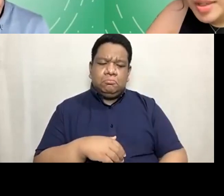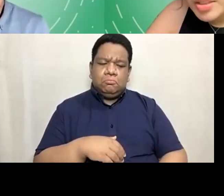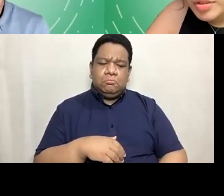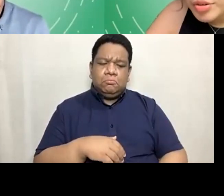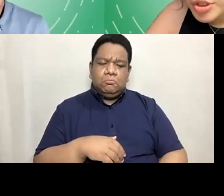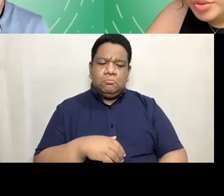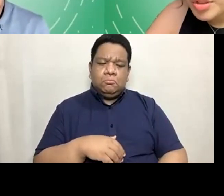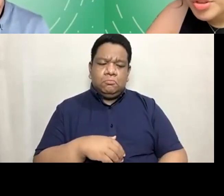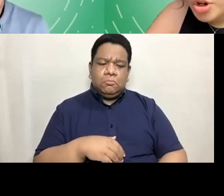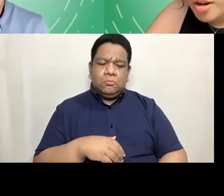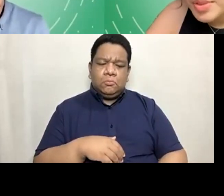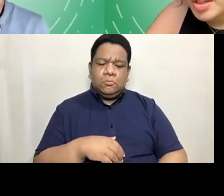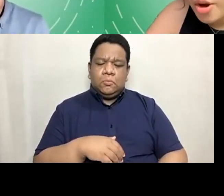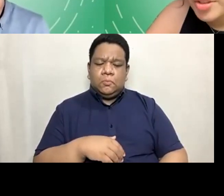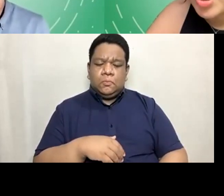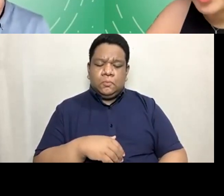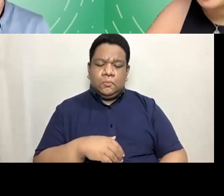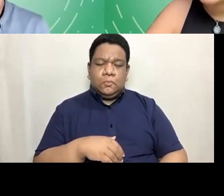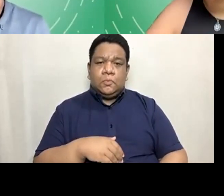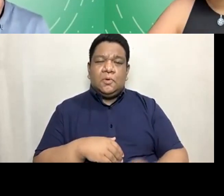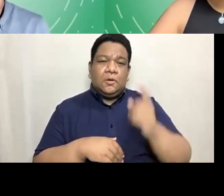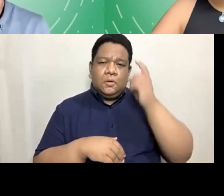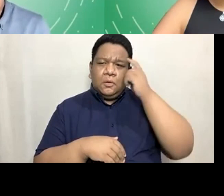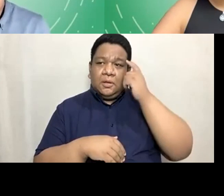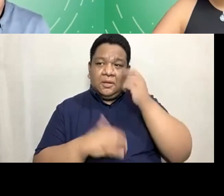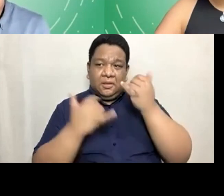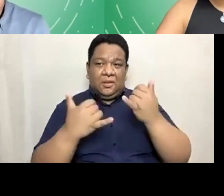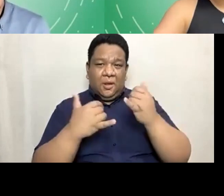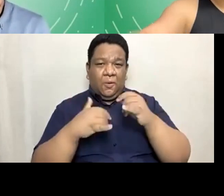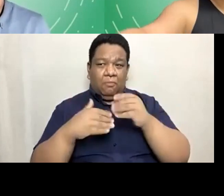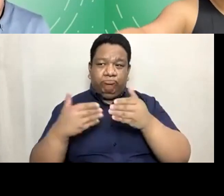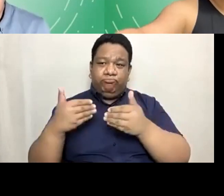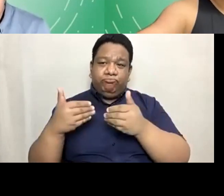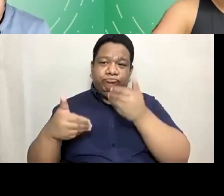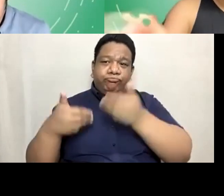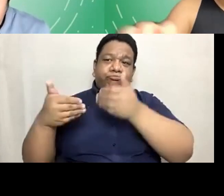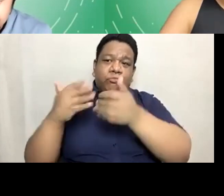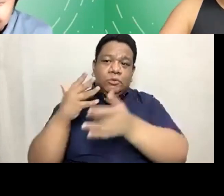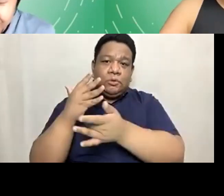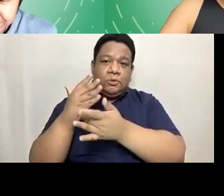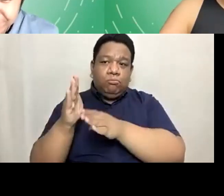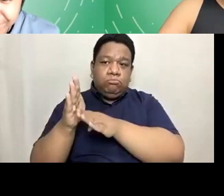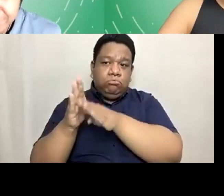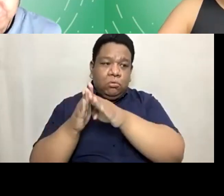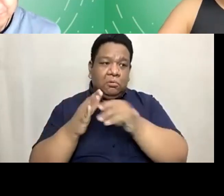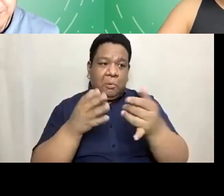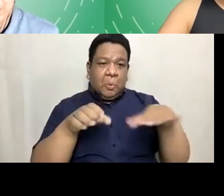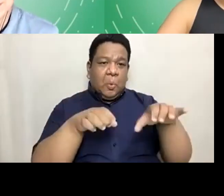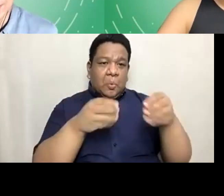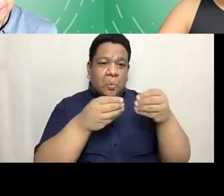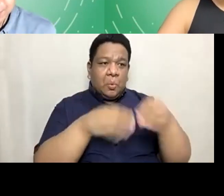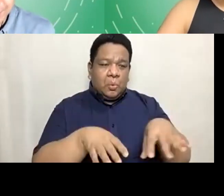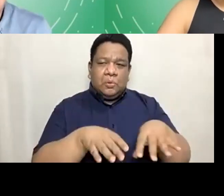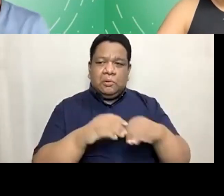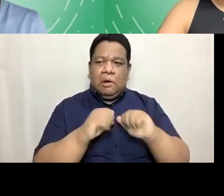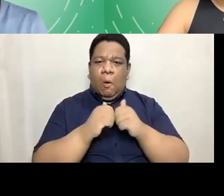would be a solution to the jobs lost due to these advancements? So I think that kind of question happens a